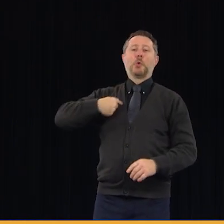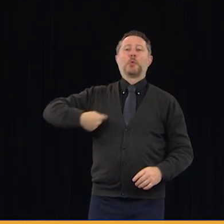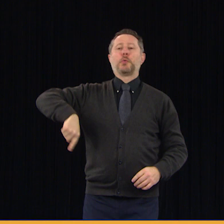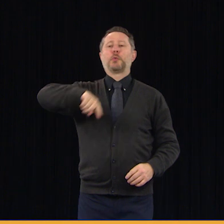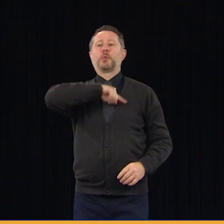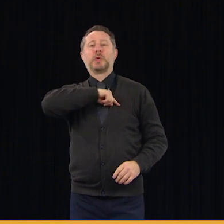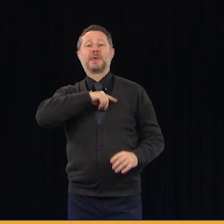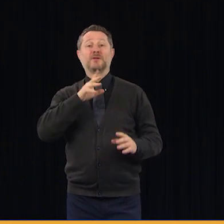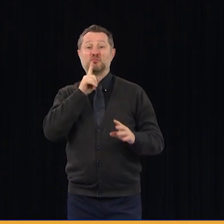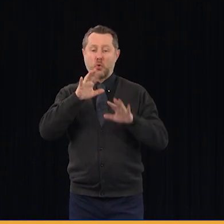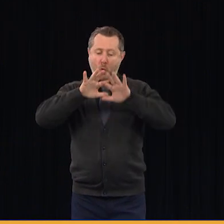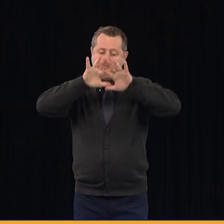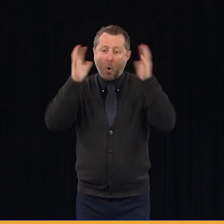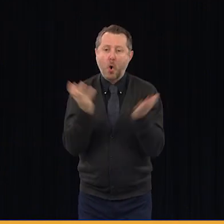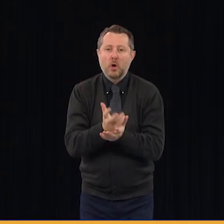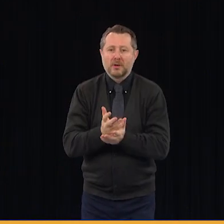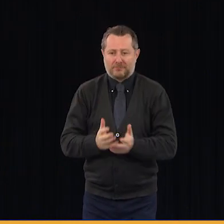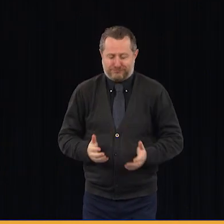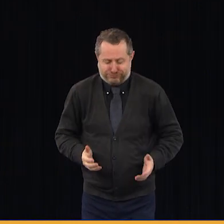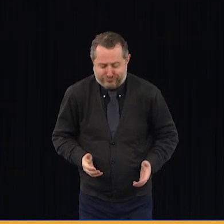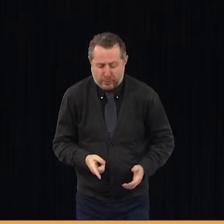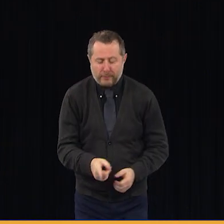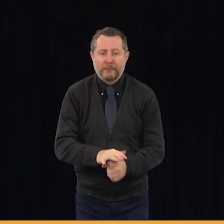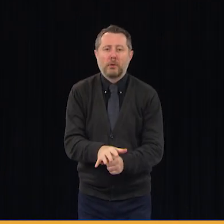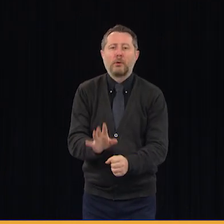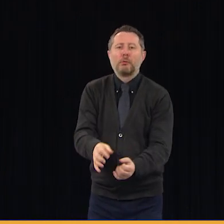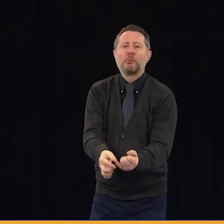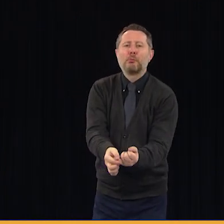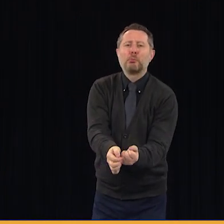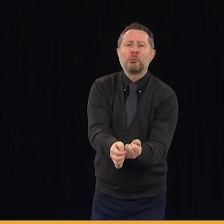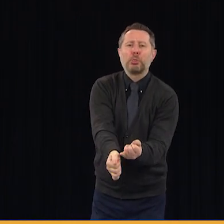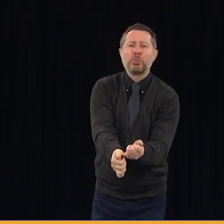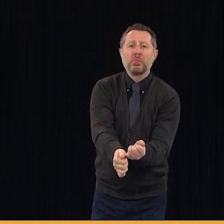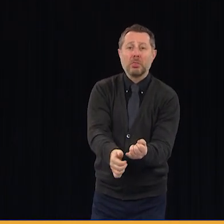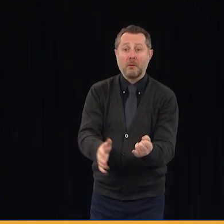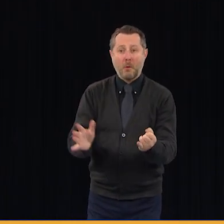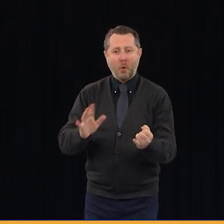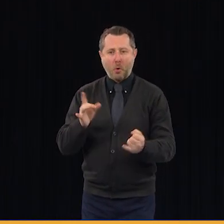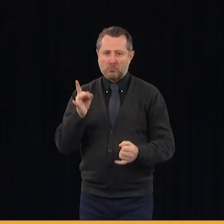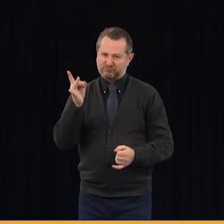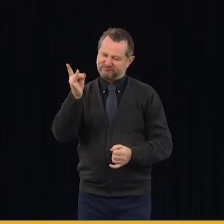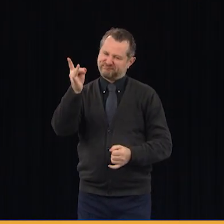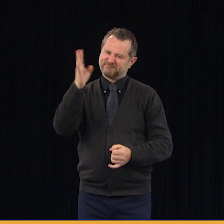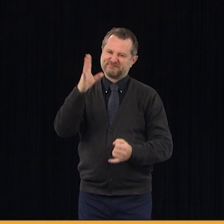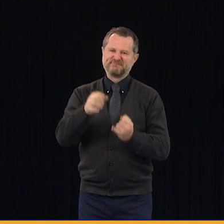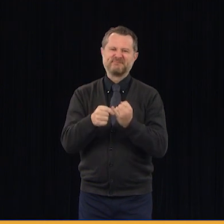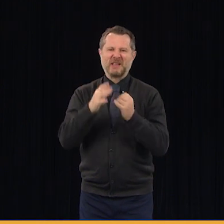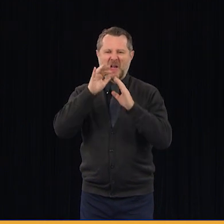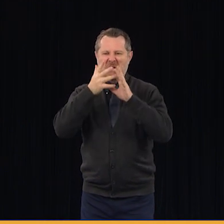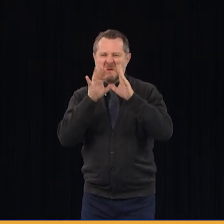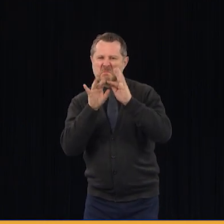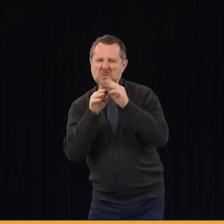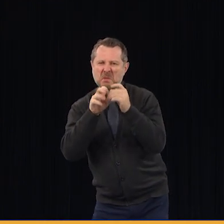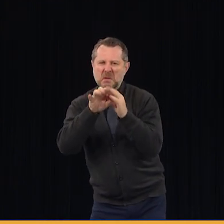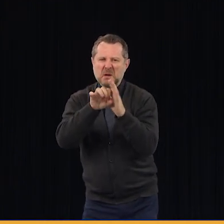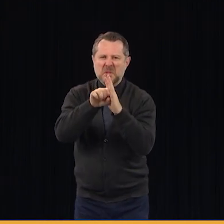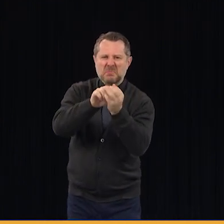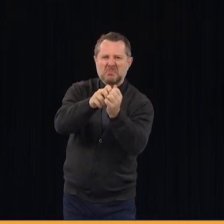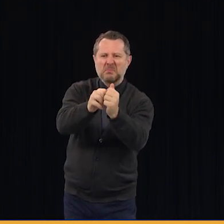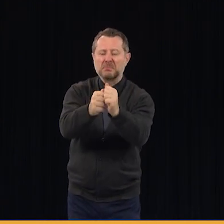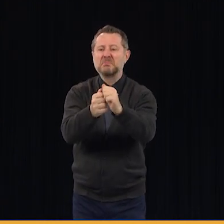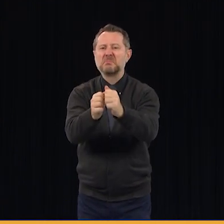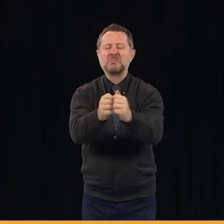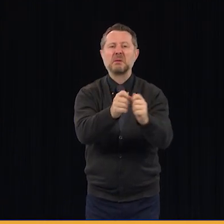community. This virus is very, very good at what it does. We lost